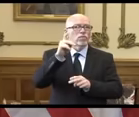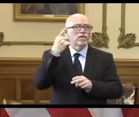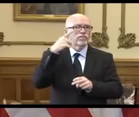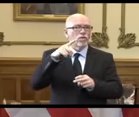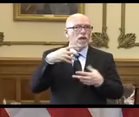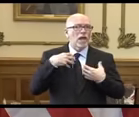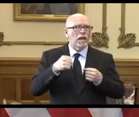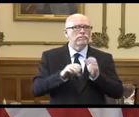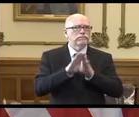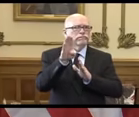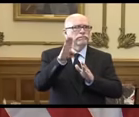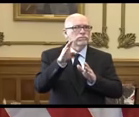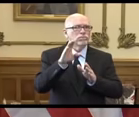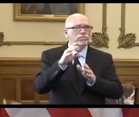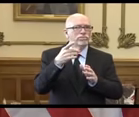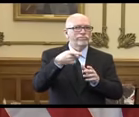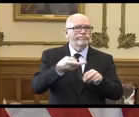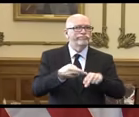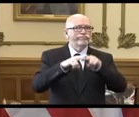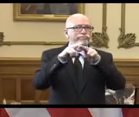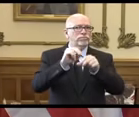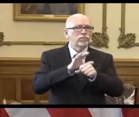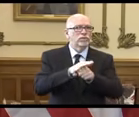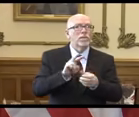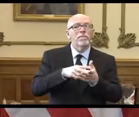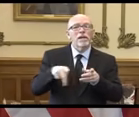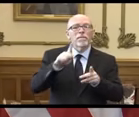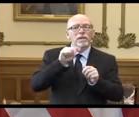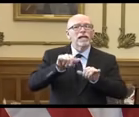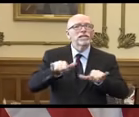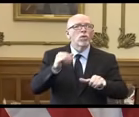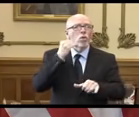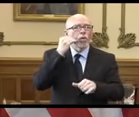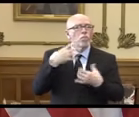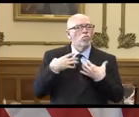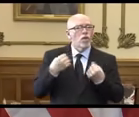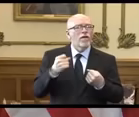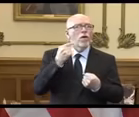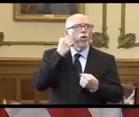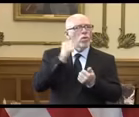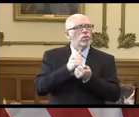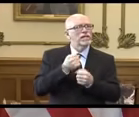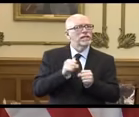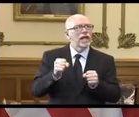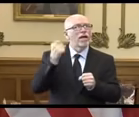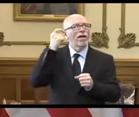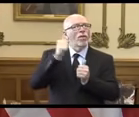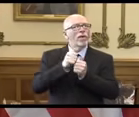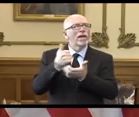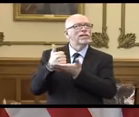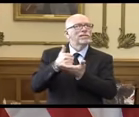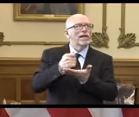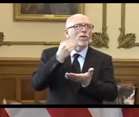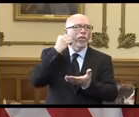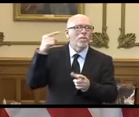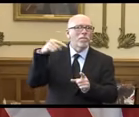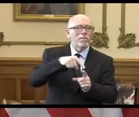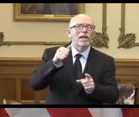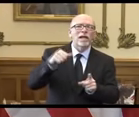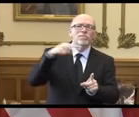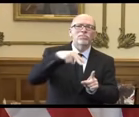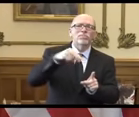surge. They allow individuals who can recover at home to do so safely with a little more assistance and monitoring